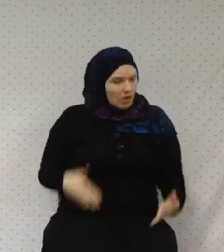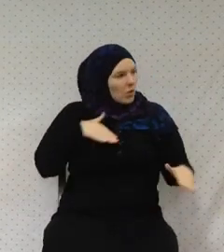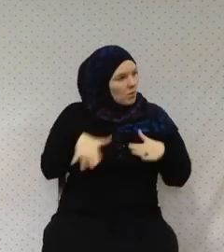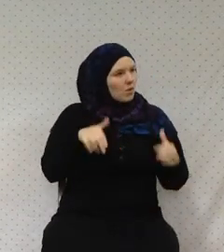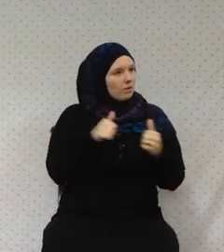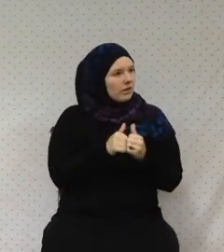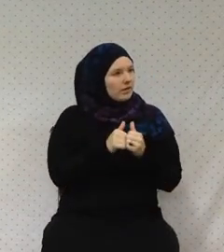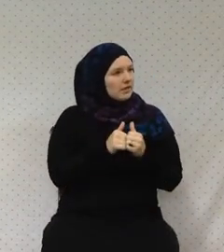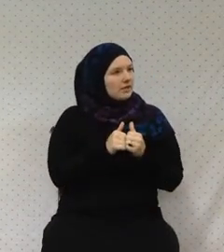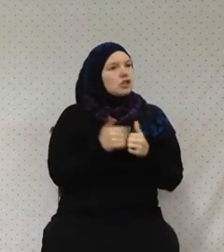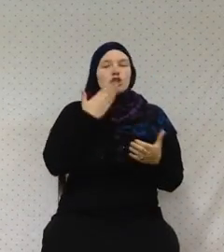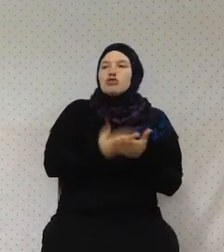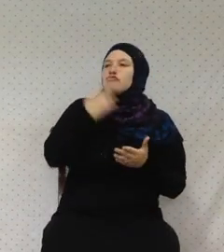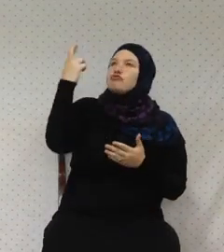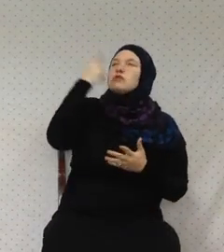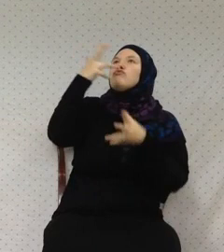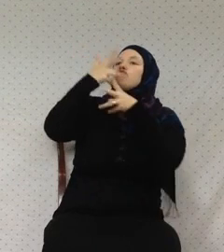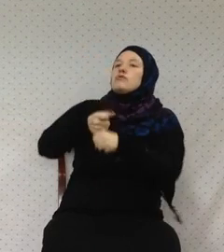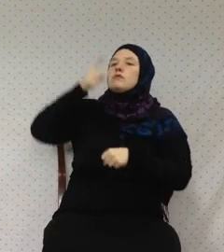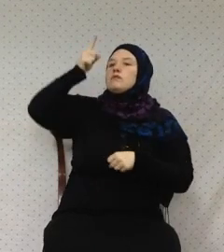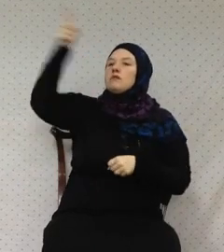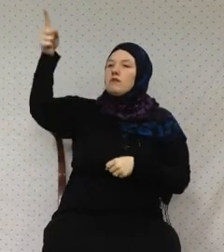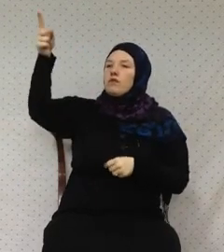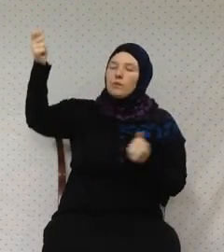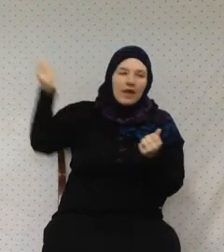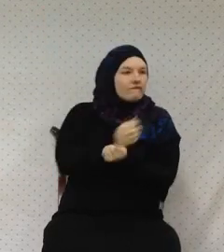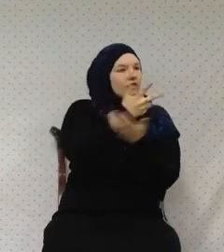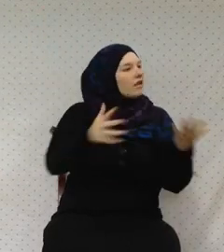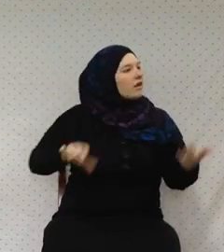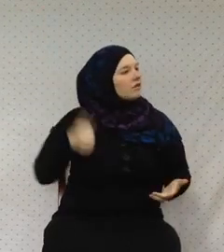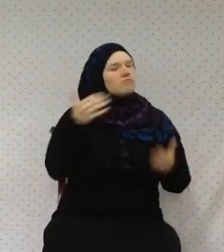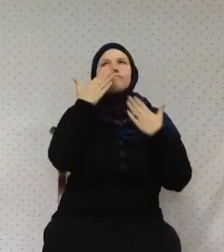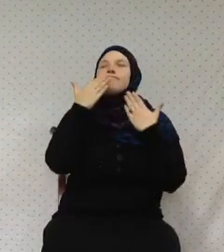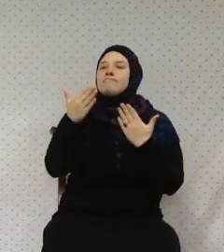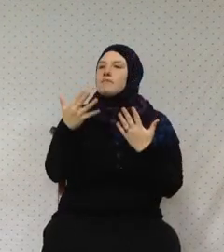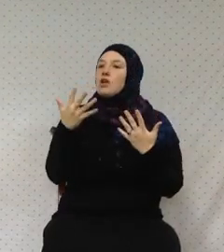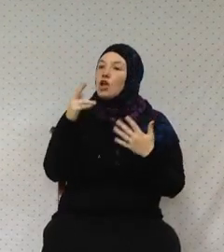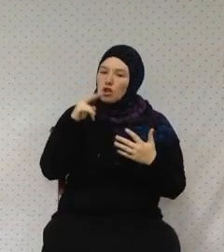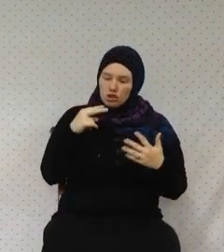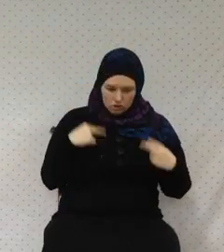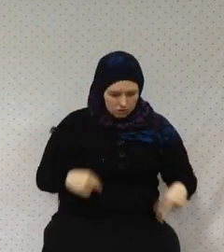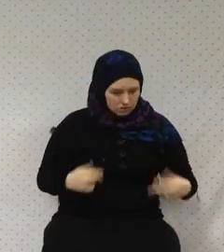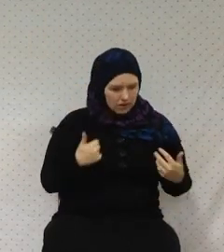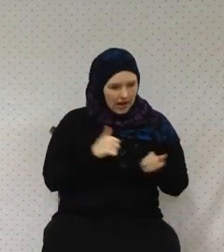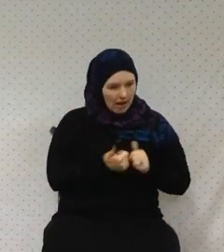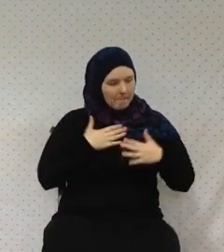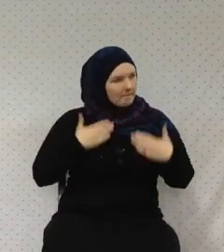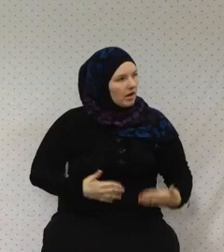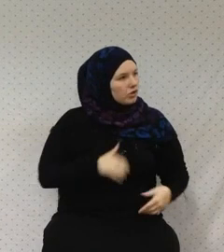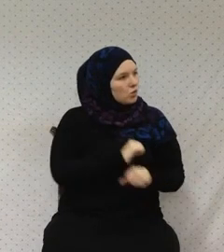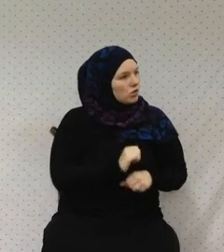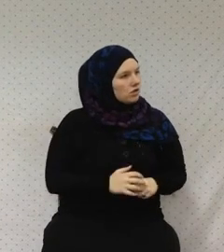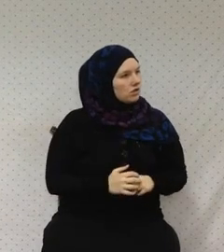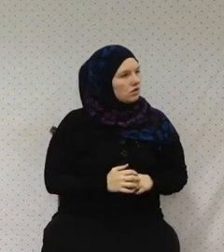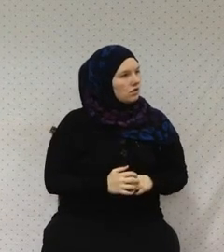with is a good reason to trust Allah with everything else. Look at how your cells work,